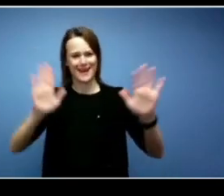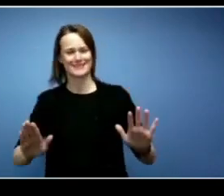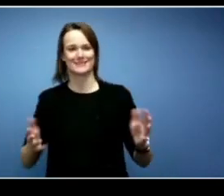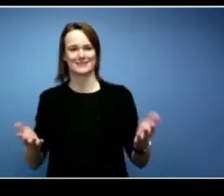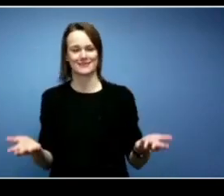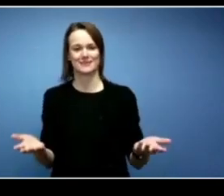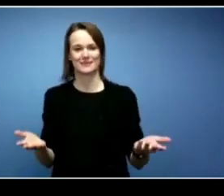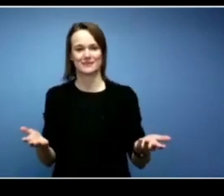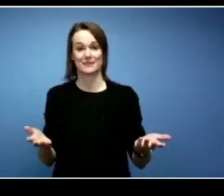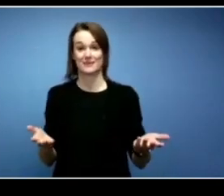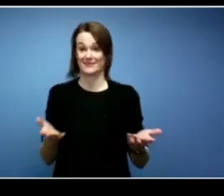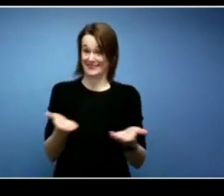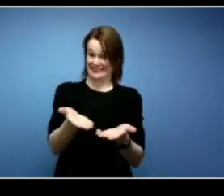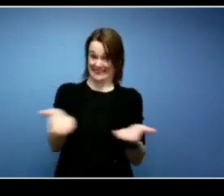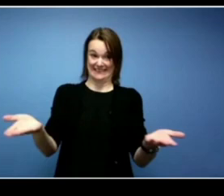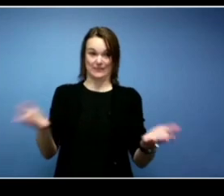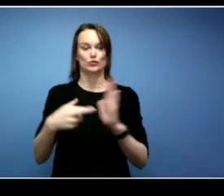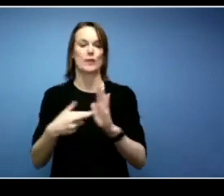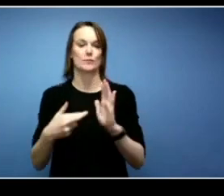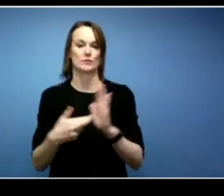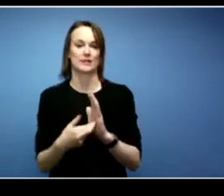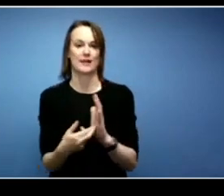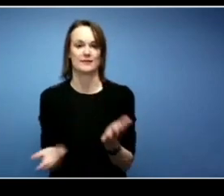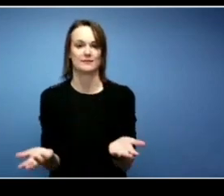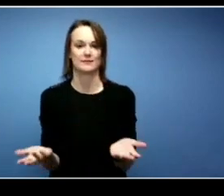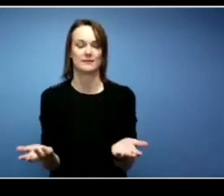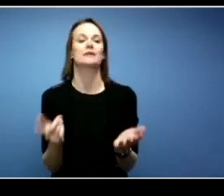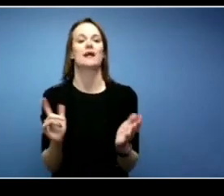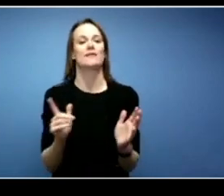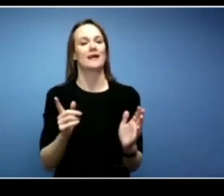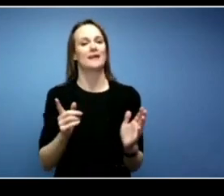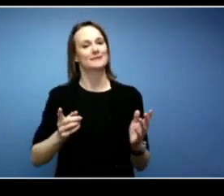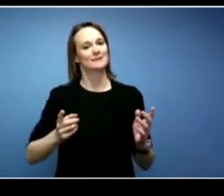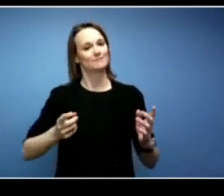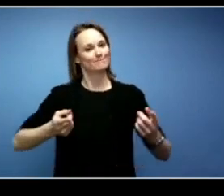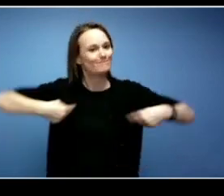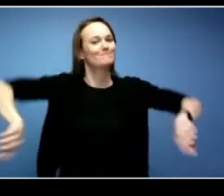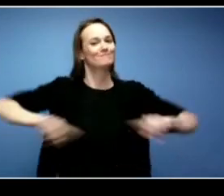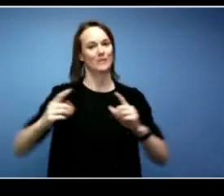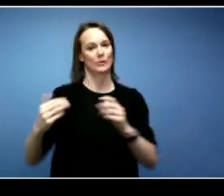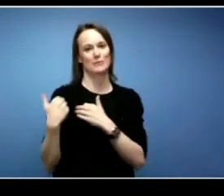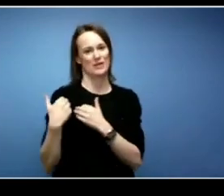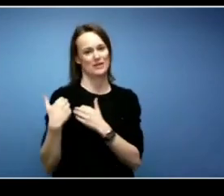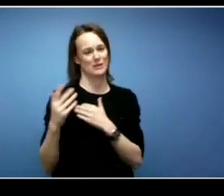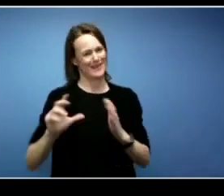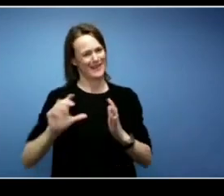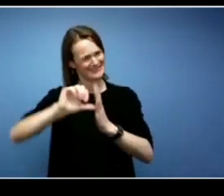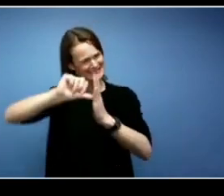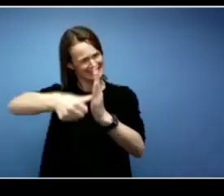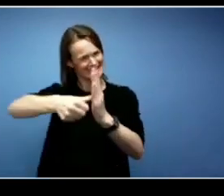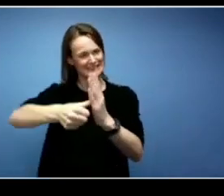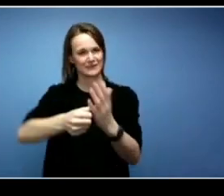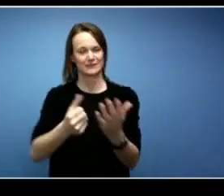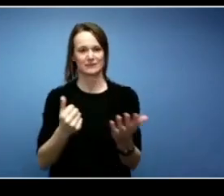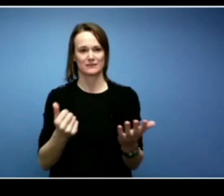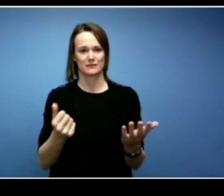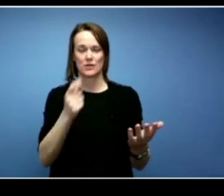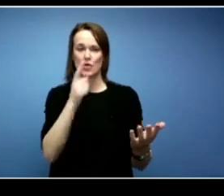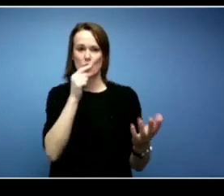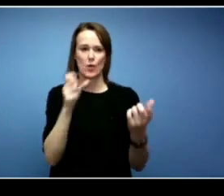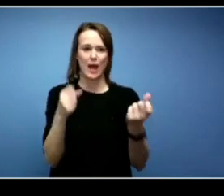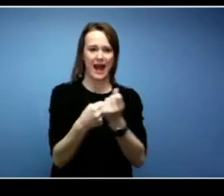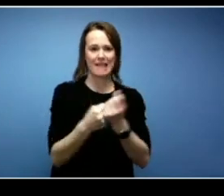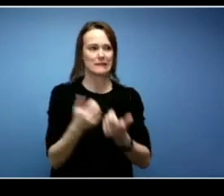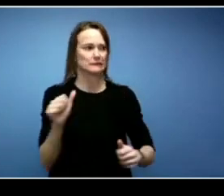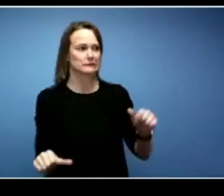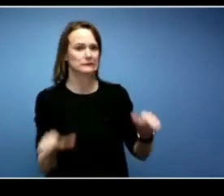represent, is the responsibility of us all. This is a key message we want you to take away today. We are seeking allies who want to unite in the